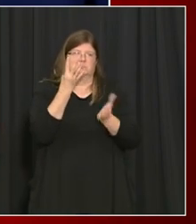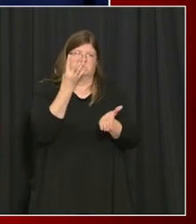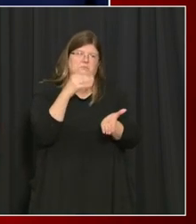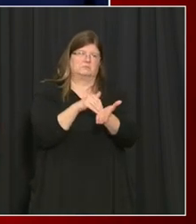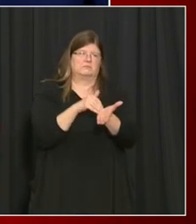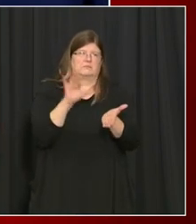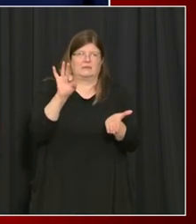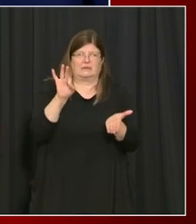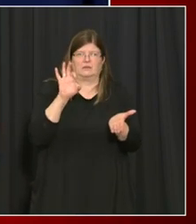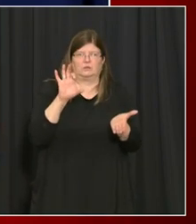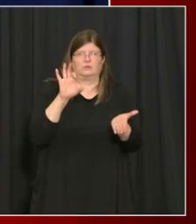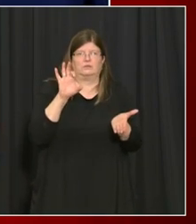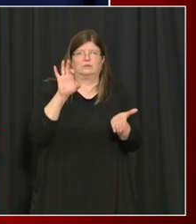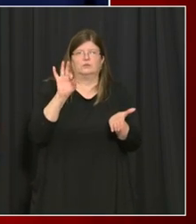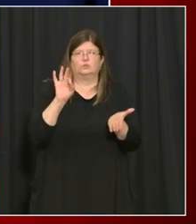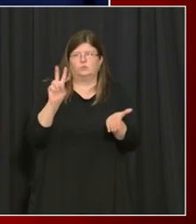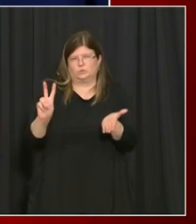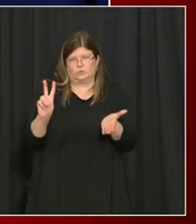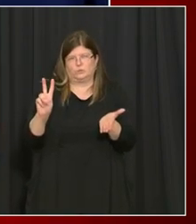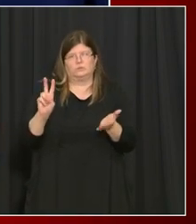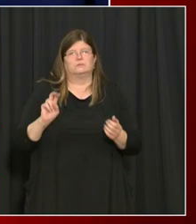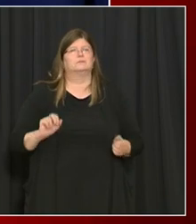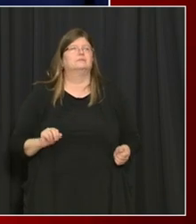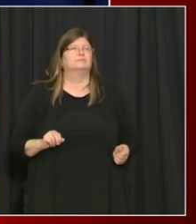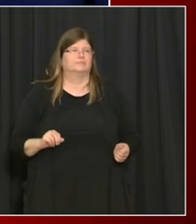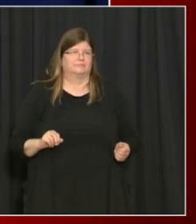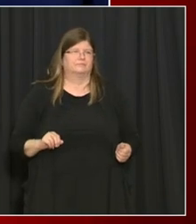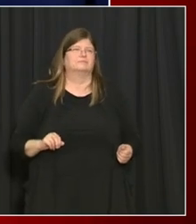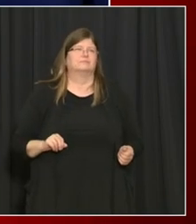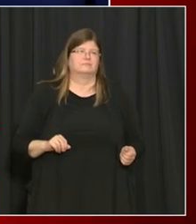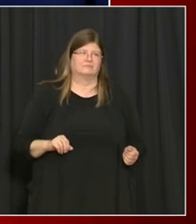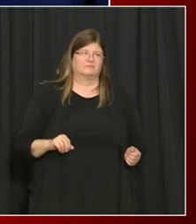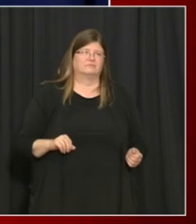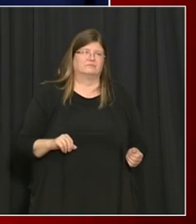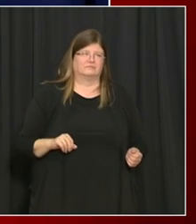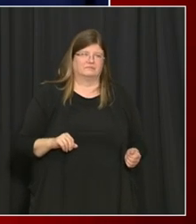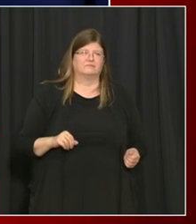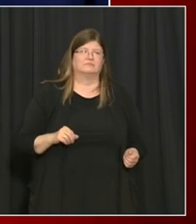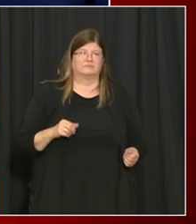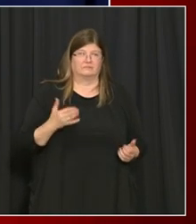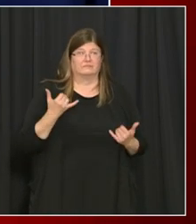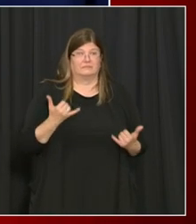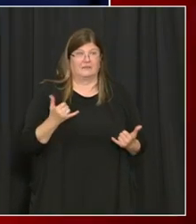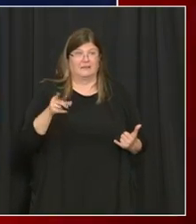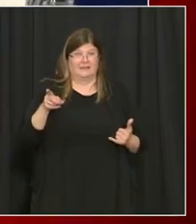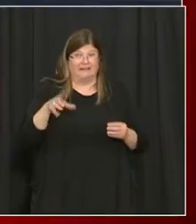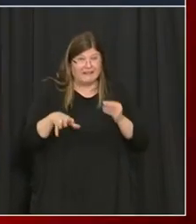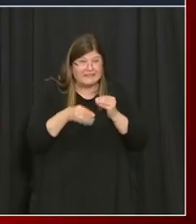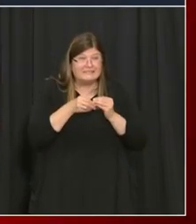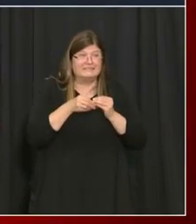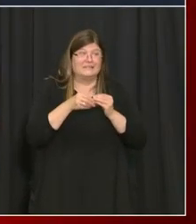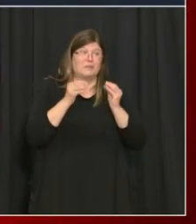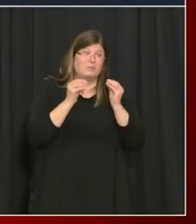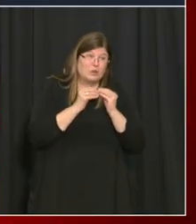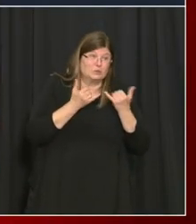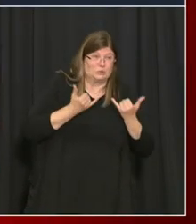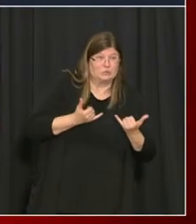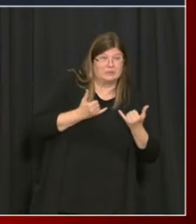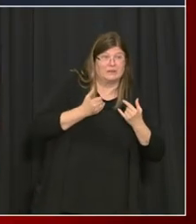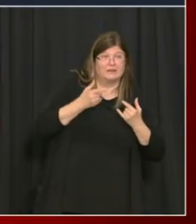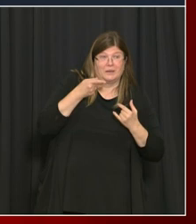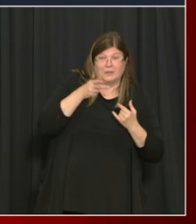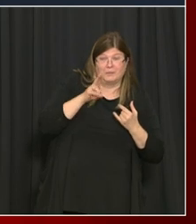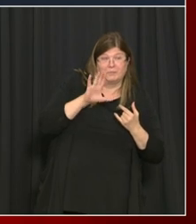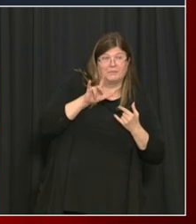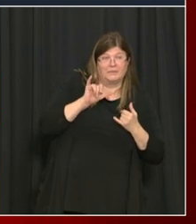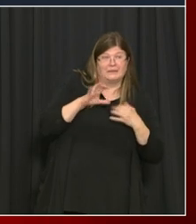4,902. There's what the number they've given us for their capacity to do this testing. And then if you add that with our current public health lab